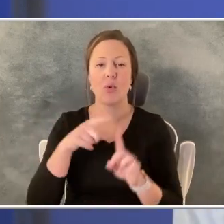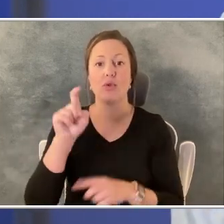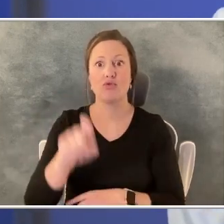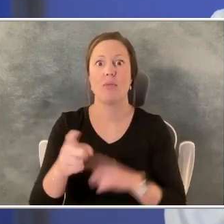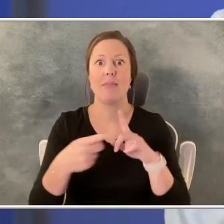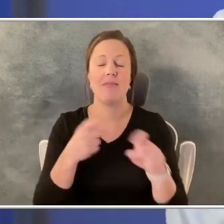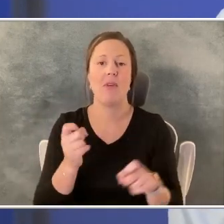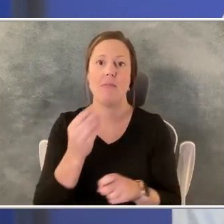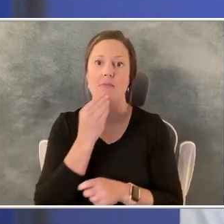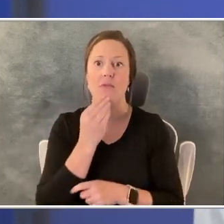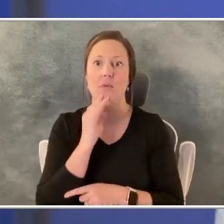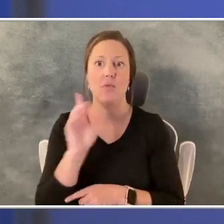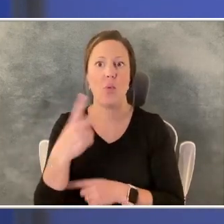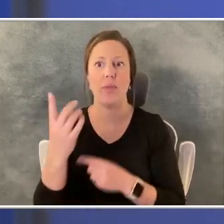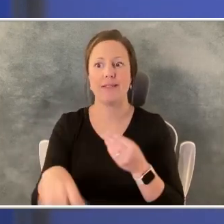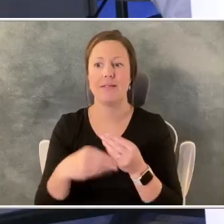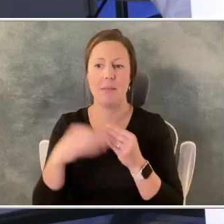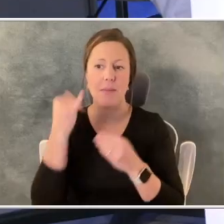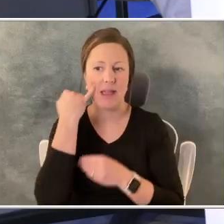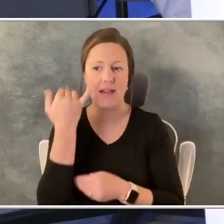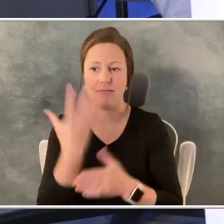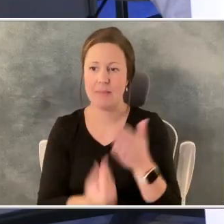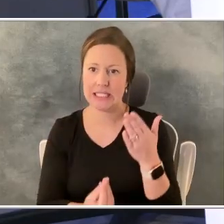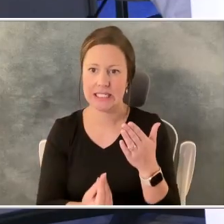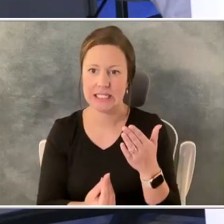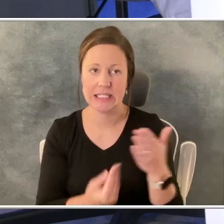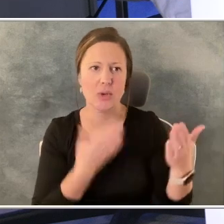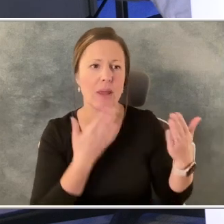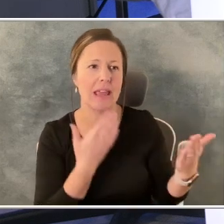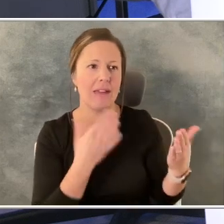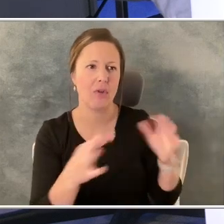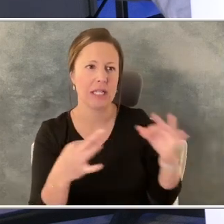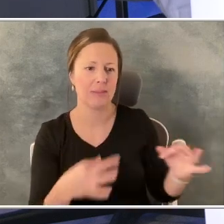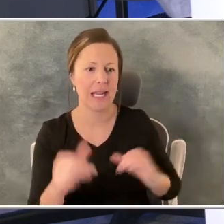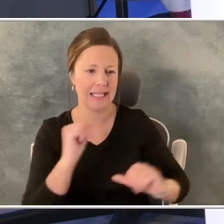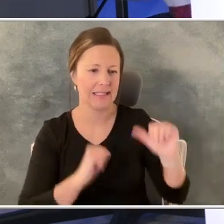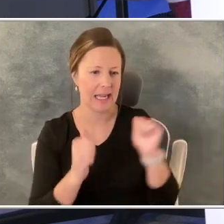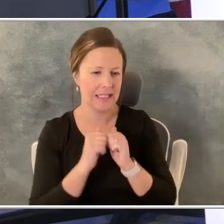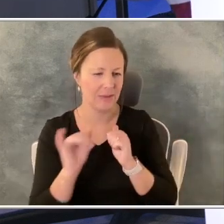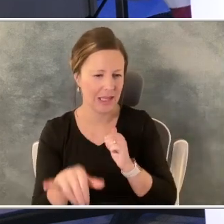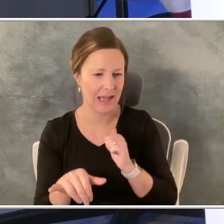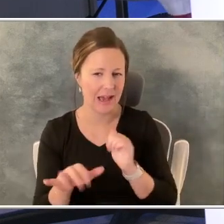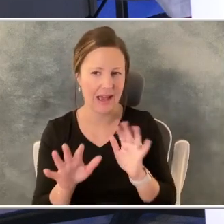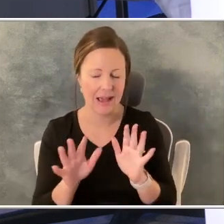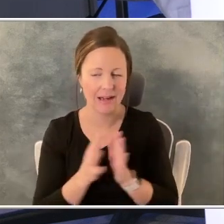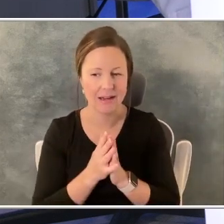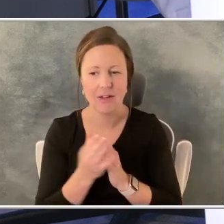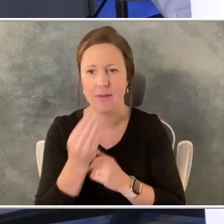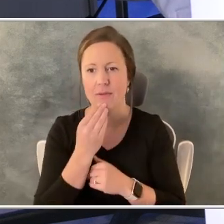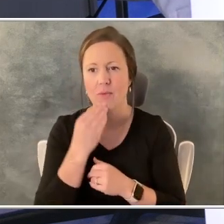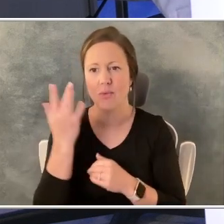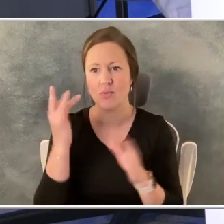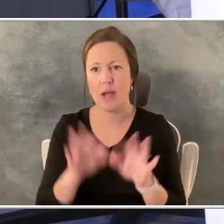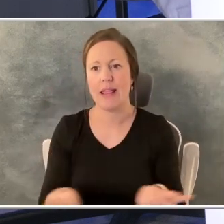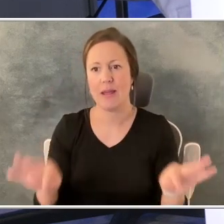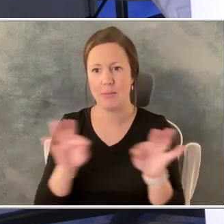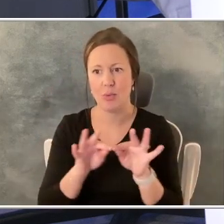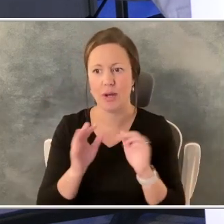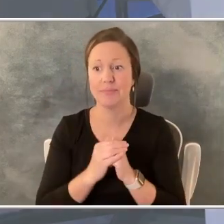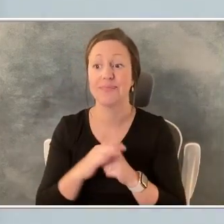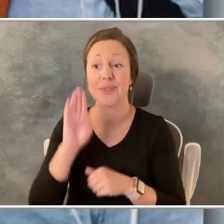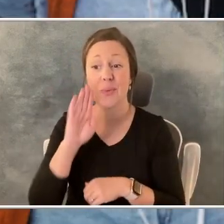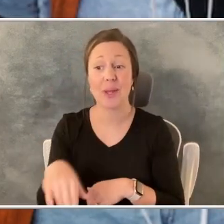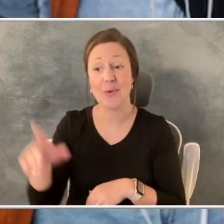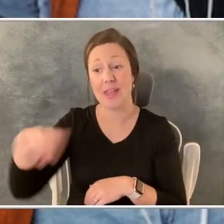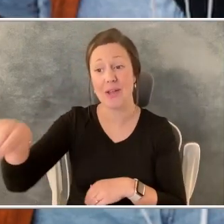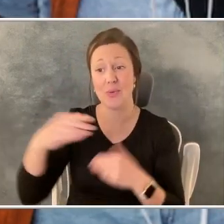supplement when there's gaps. Thank you for explaining the science behind the foods that we eat and why they're so important. We know that you have questions